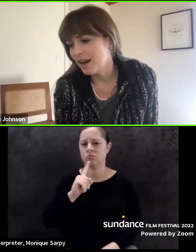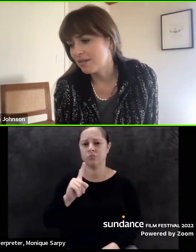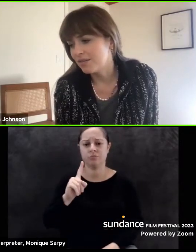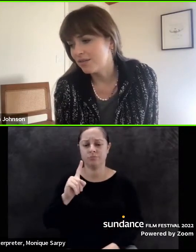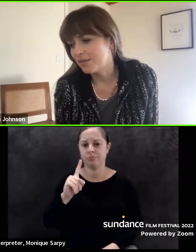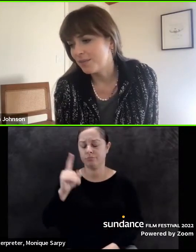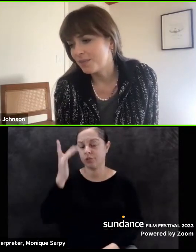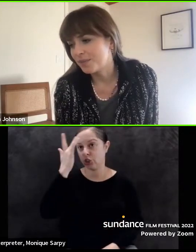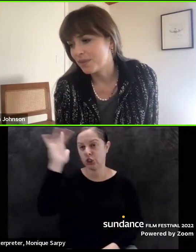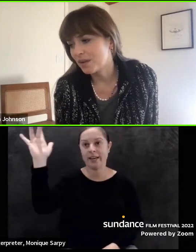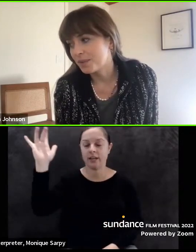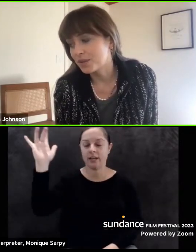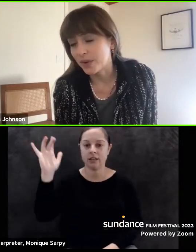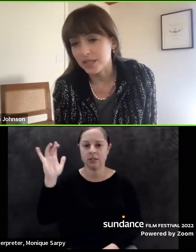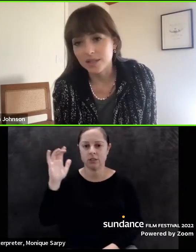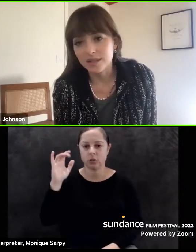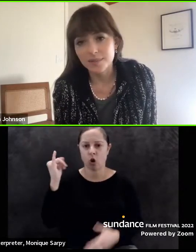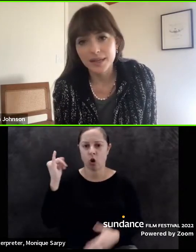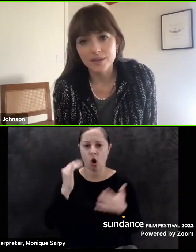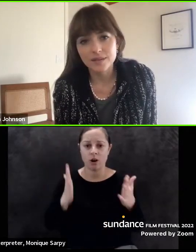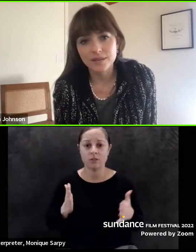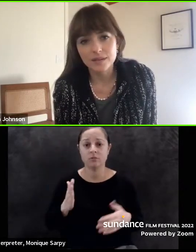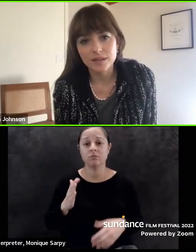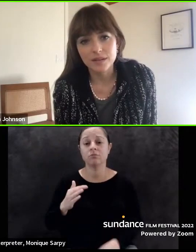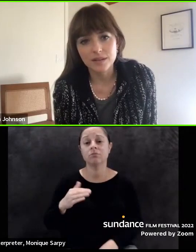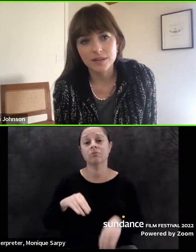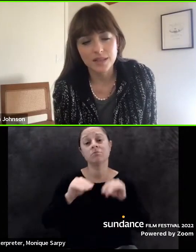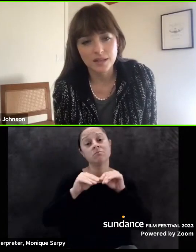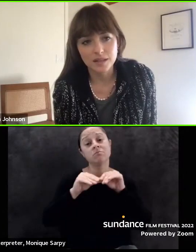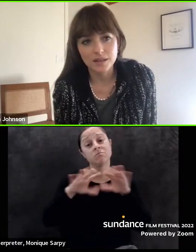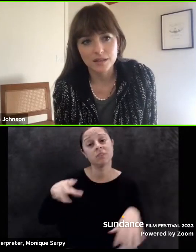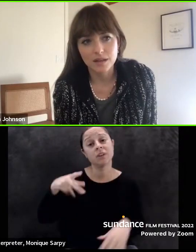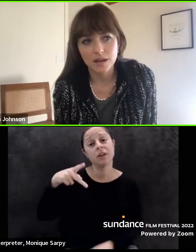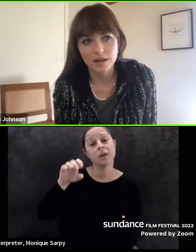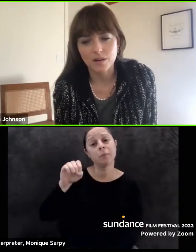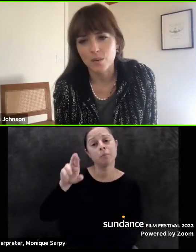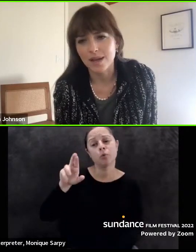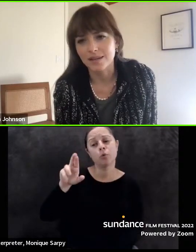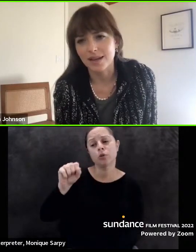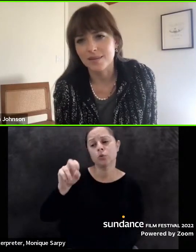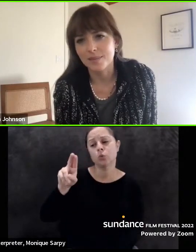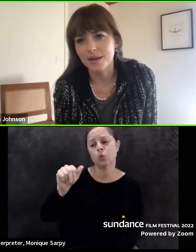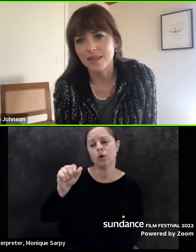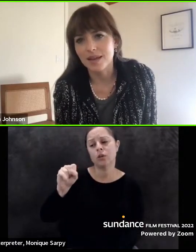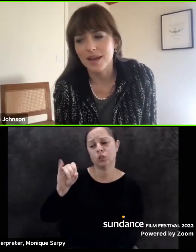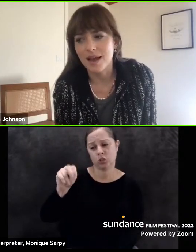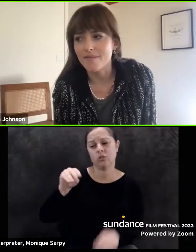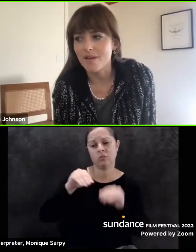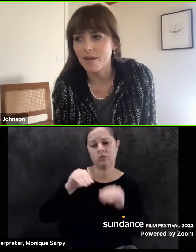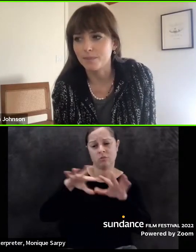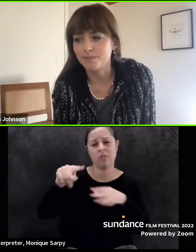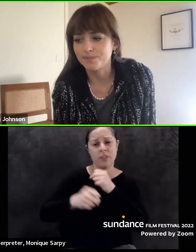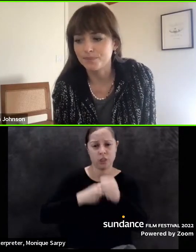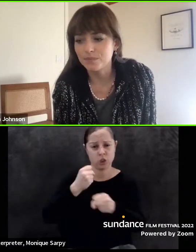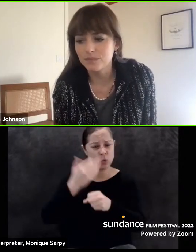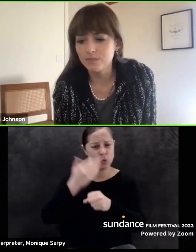I have Persuasion coming out in this year. I don't know when yet, but then I